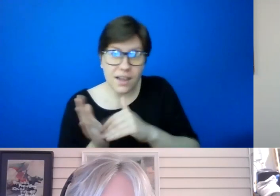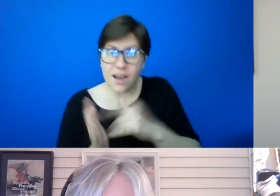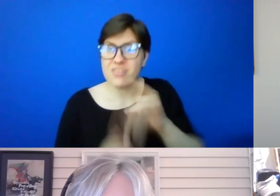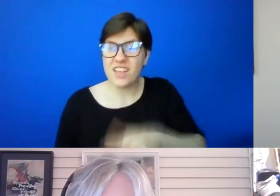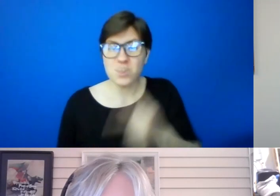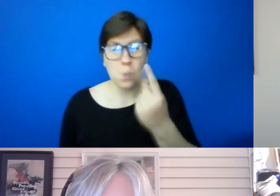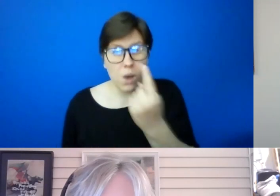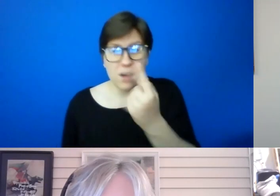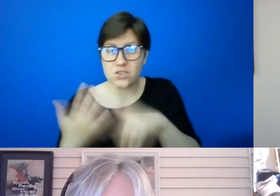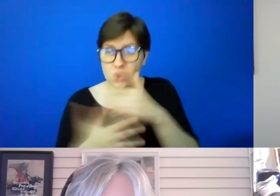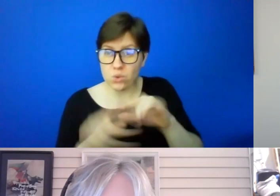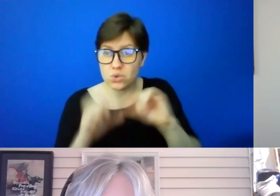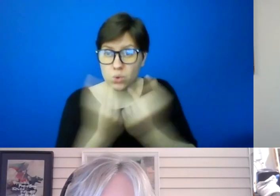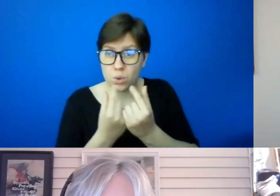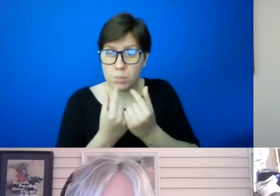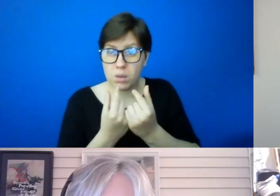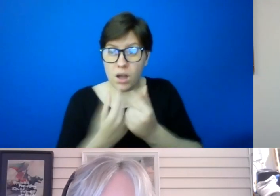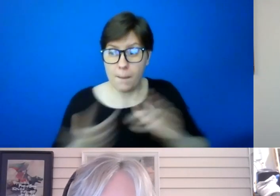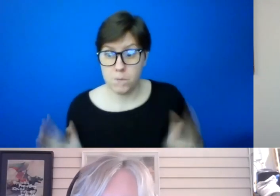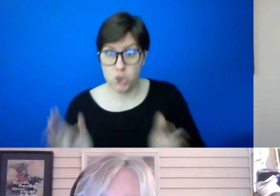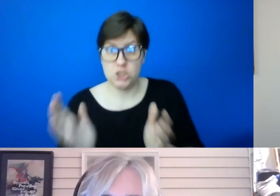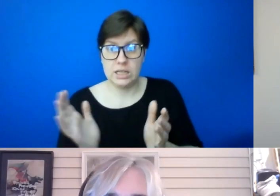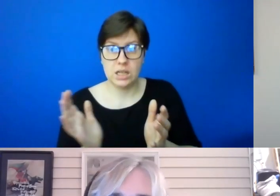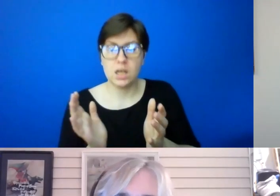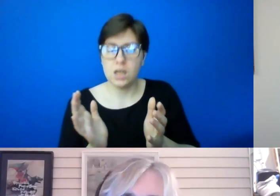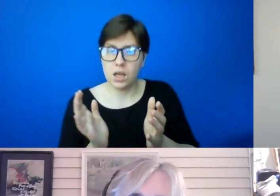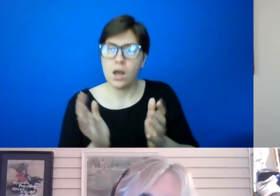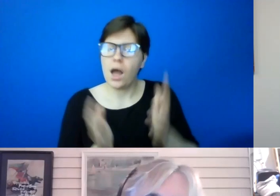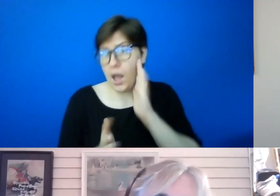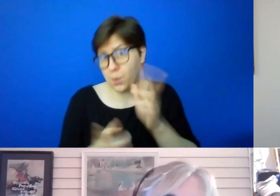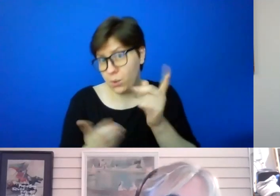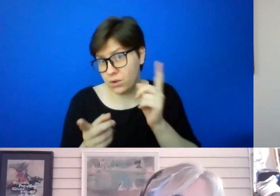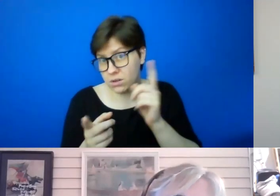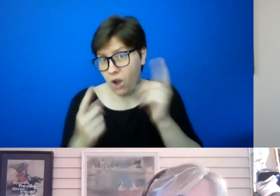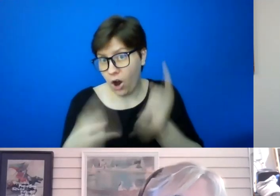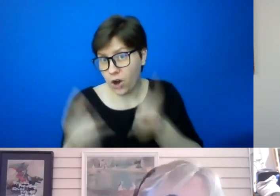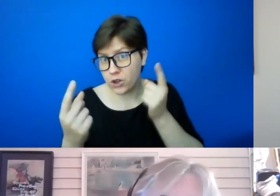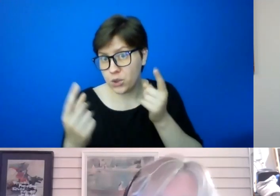group who's pushing for this. And I would argue that this